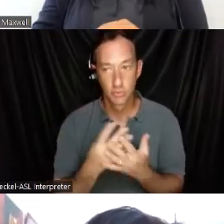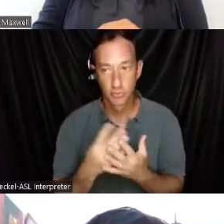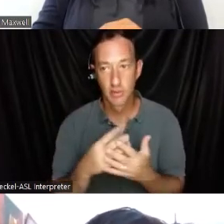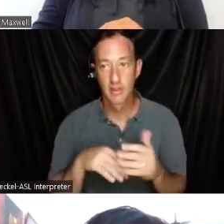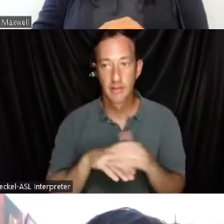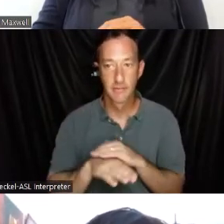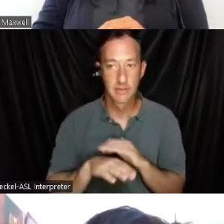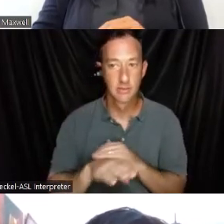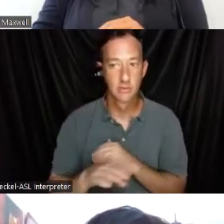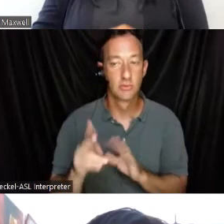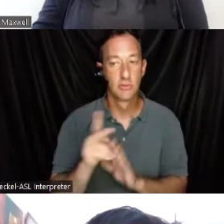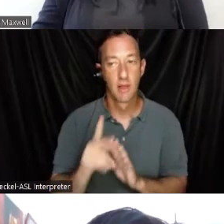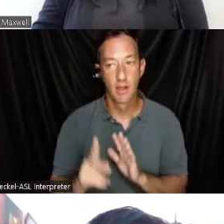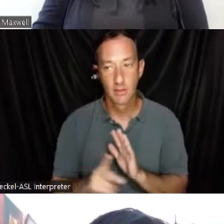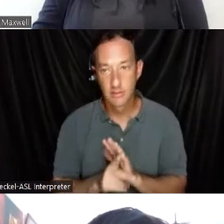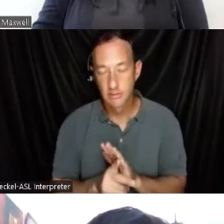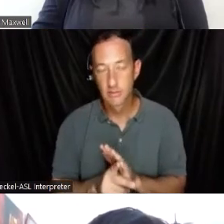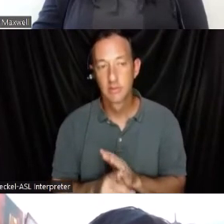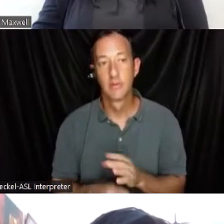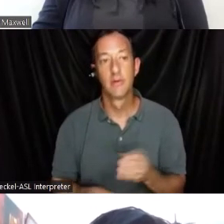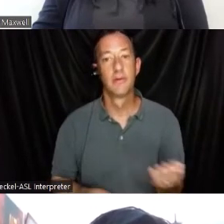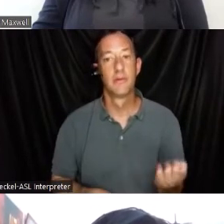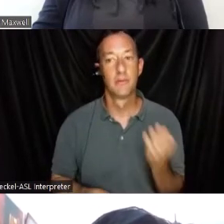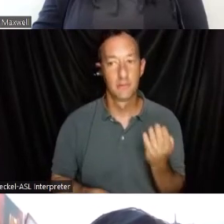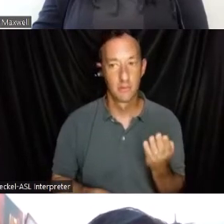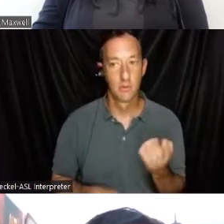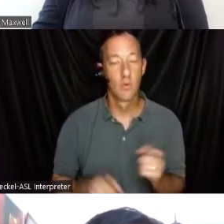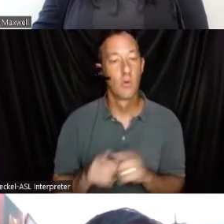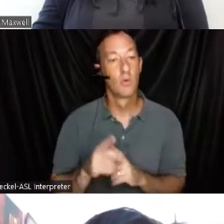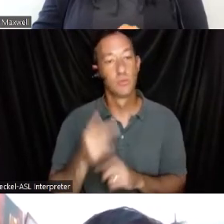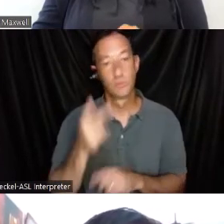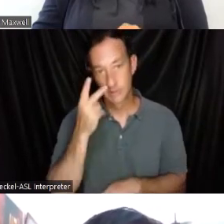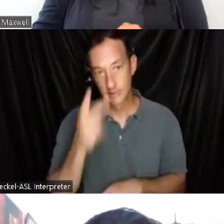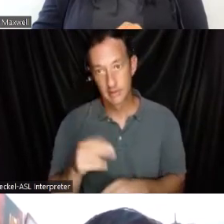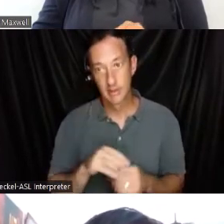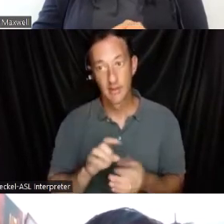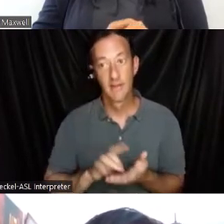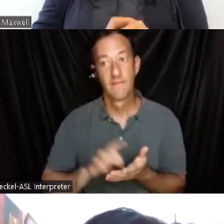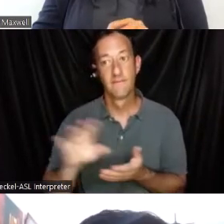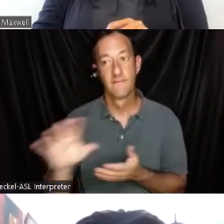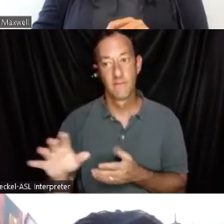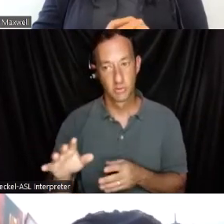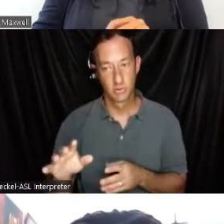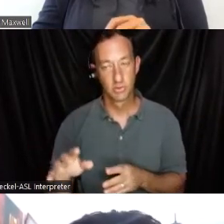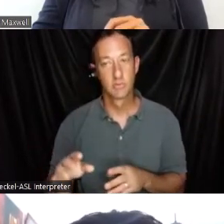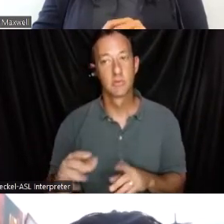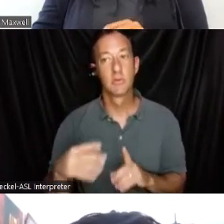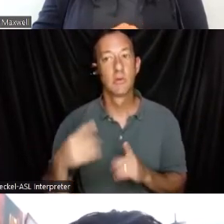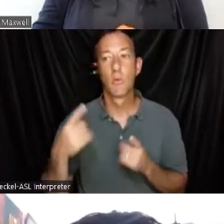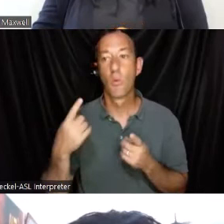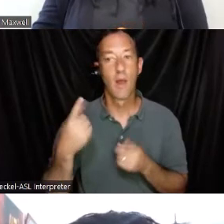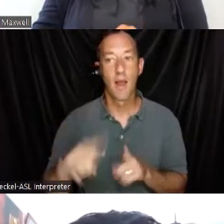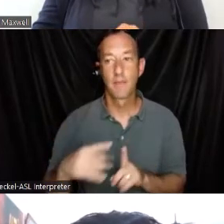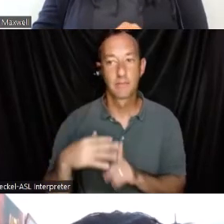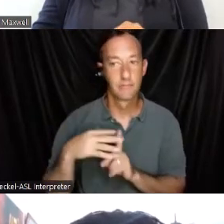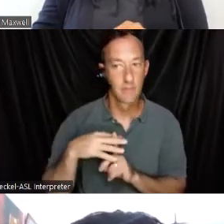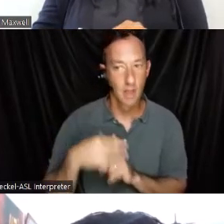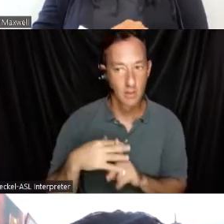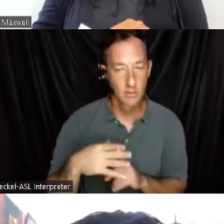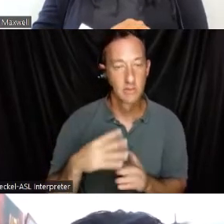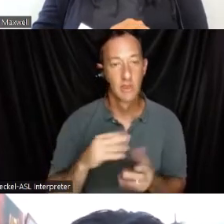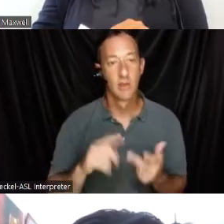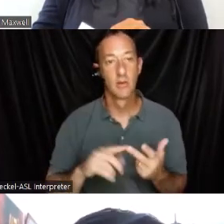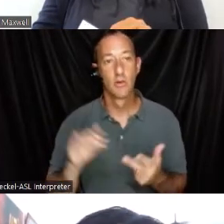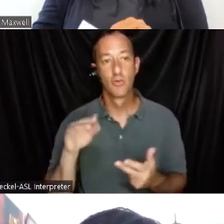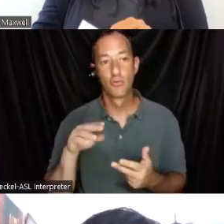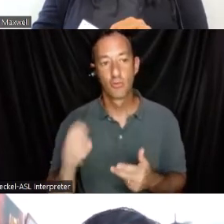policies, we also see this come up in the eviction context, and then finally with crime-free housing programs